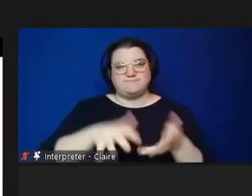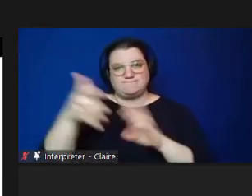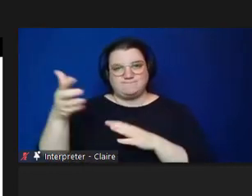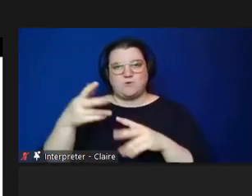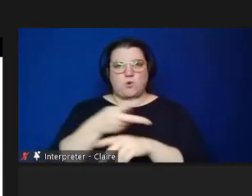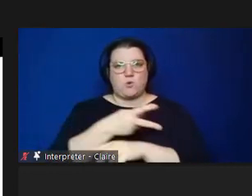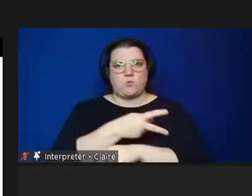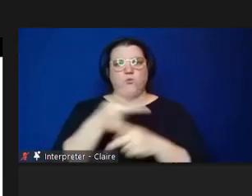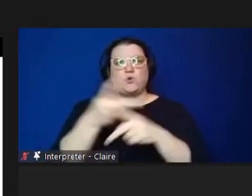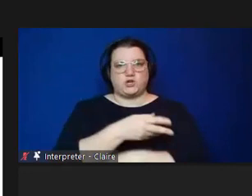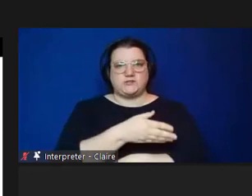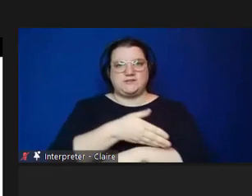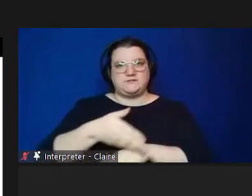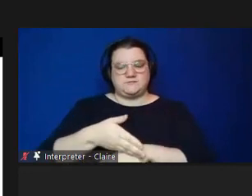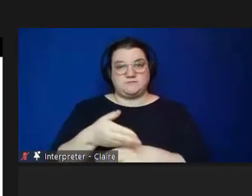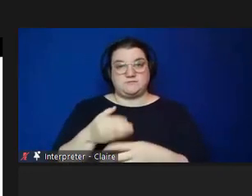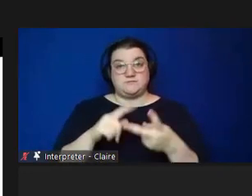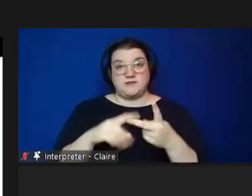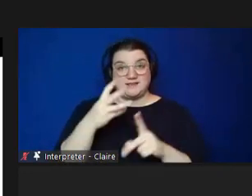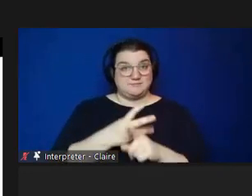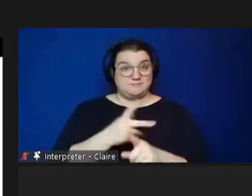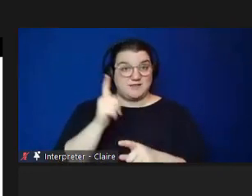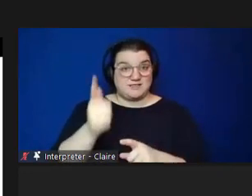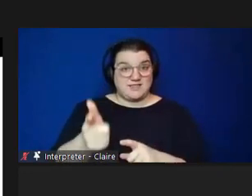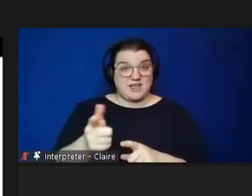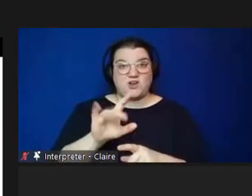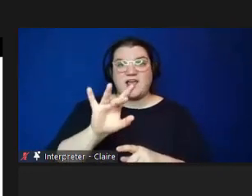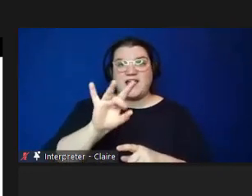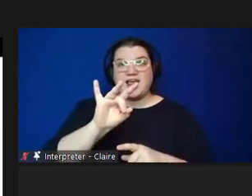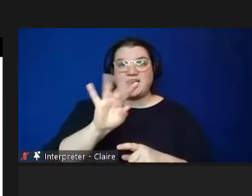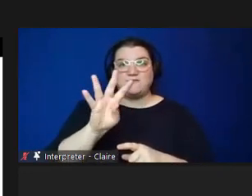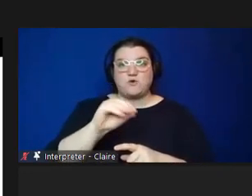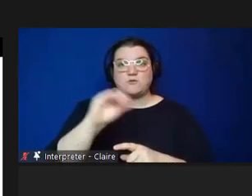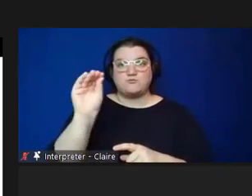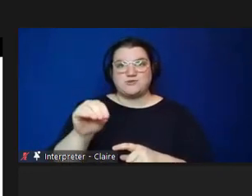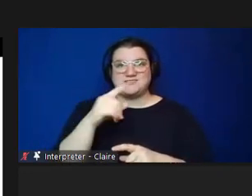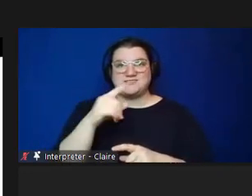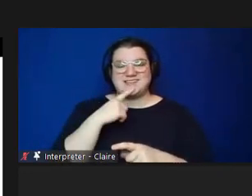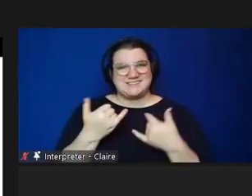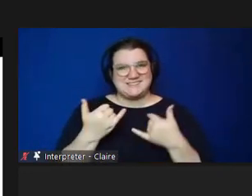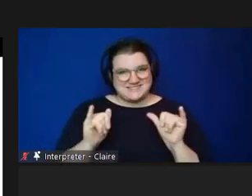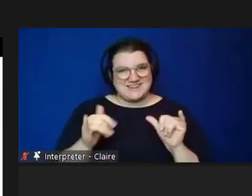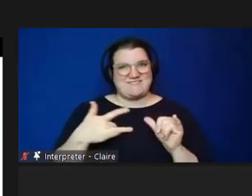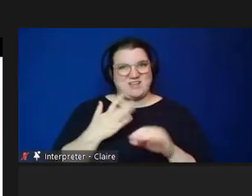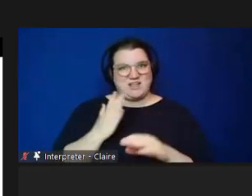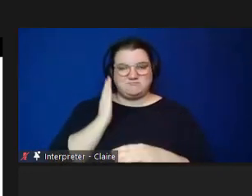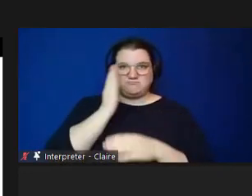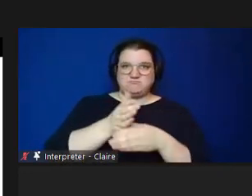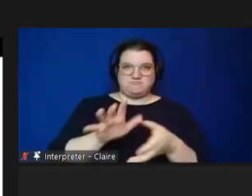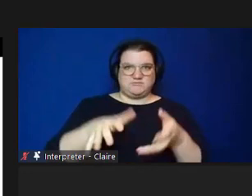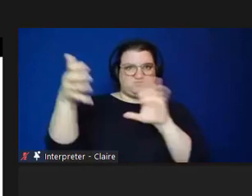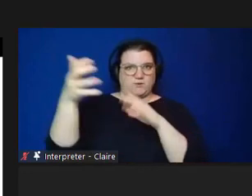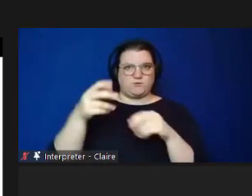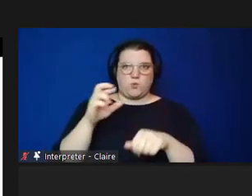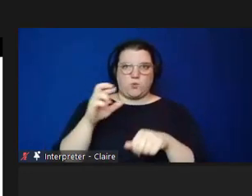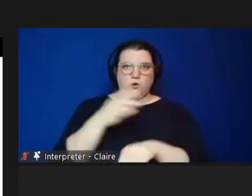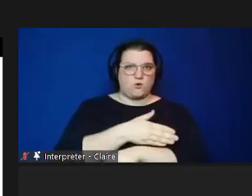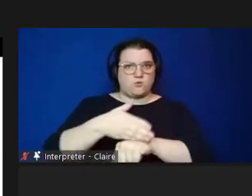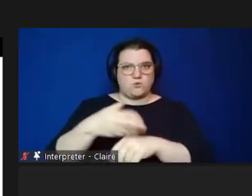6 months later, 84% responded that they felt that it was still disrupted or worsened. Obviously, this is